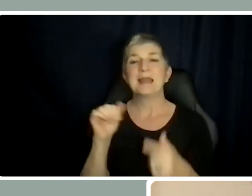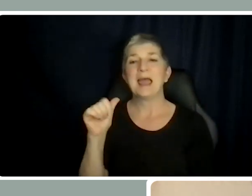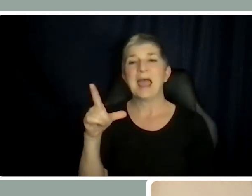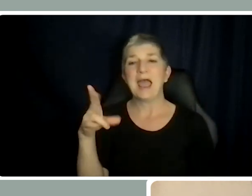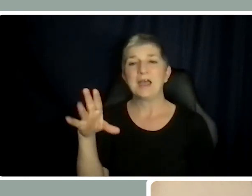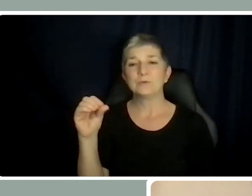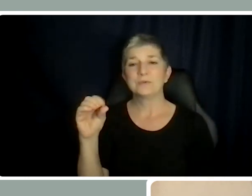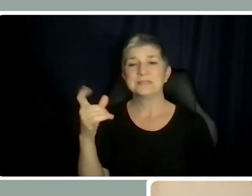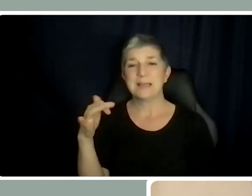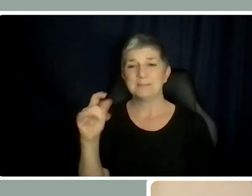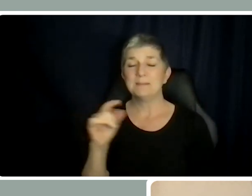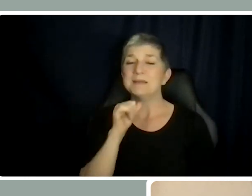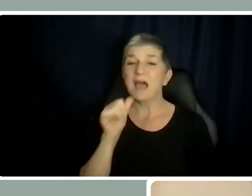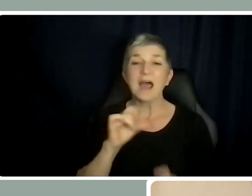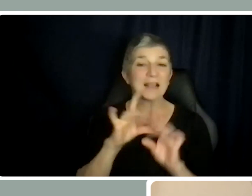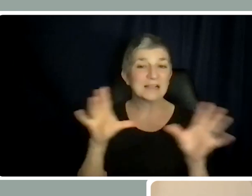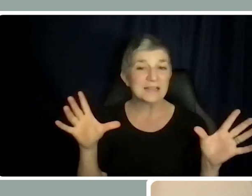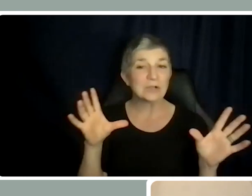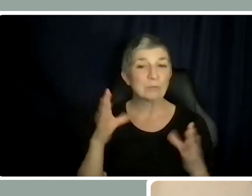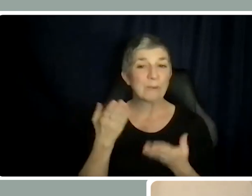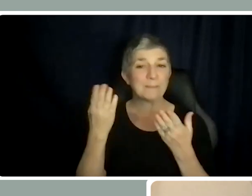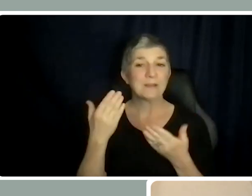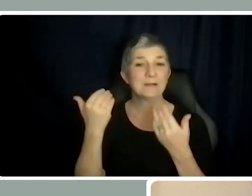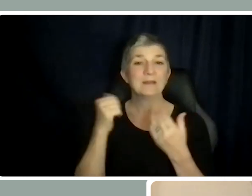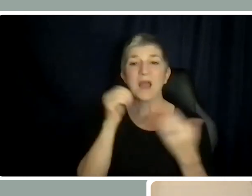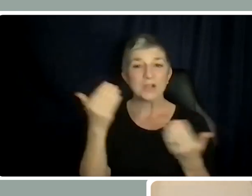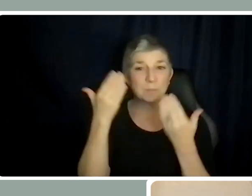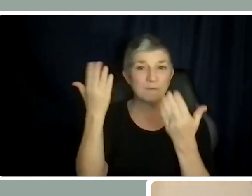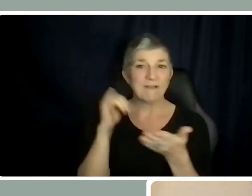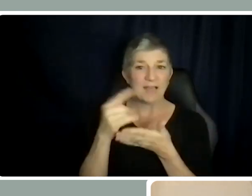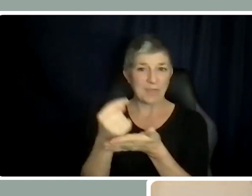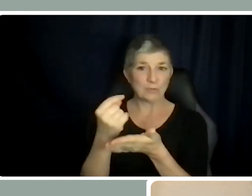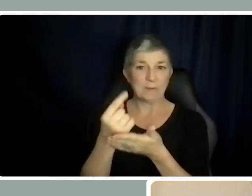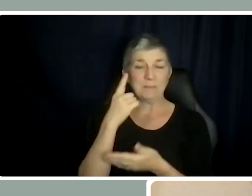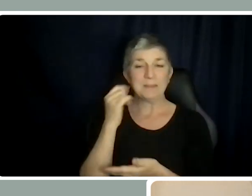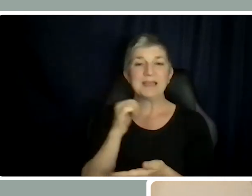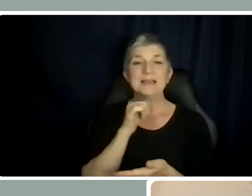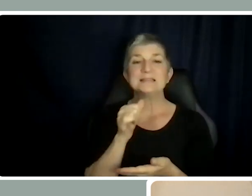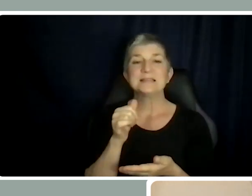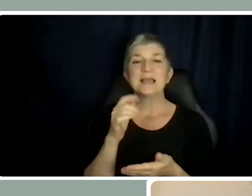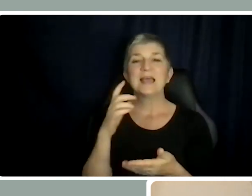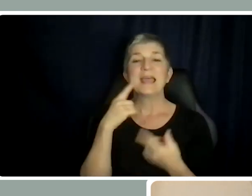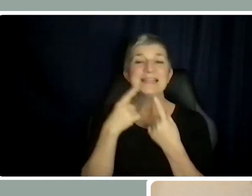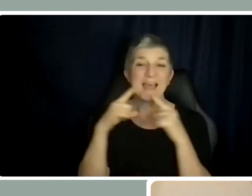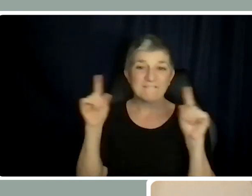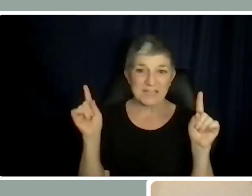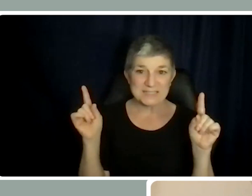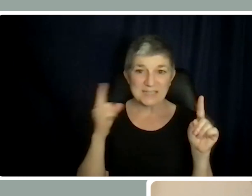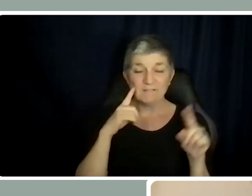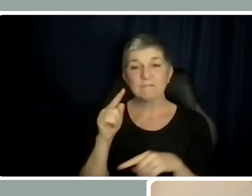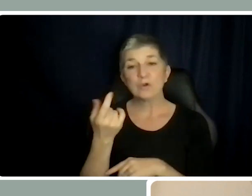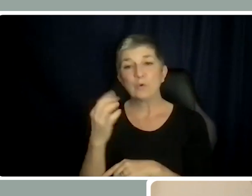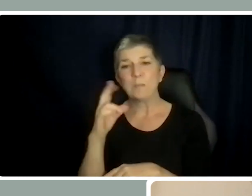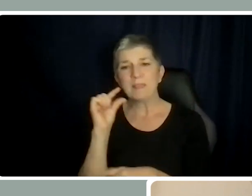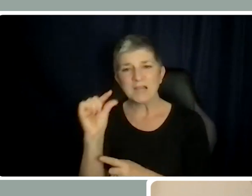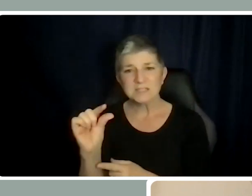clear recommendation to provide or not to provide that treatment because its efficacy for tumors that